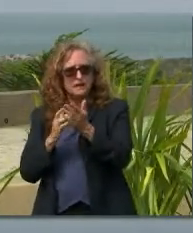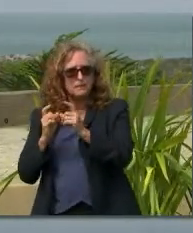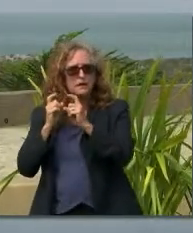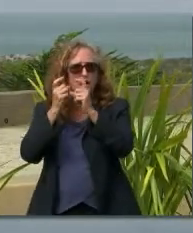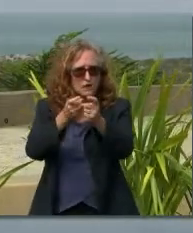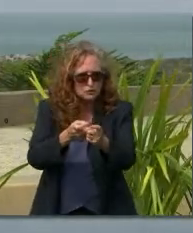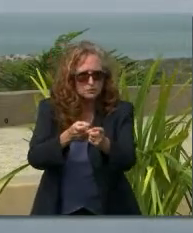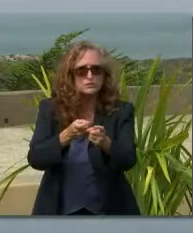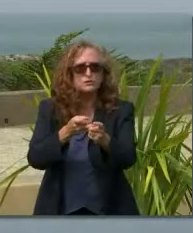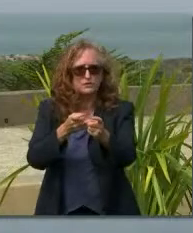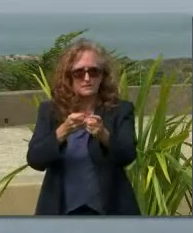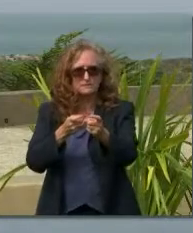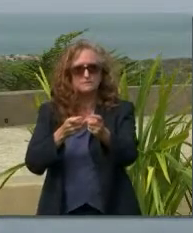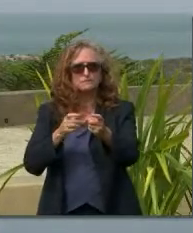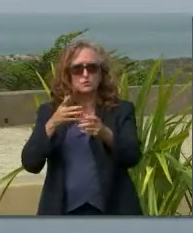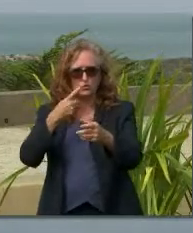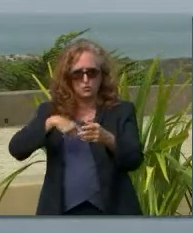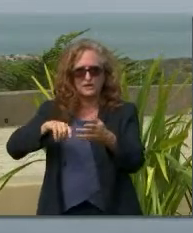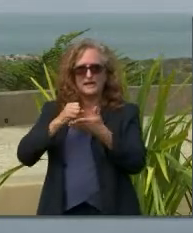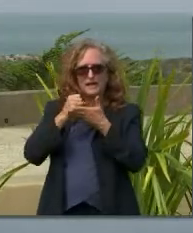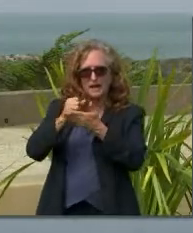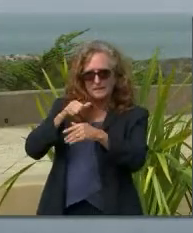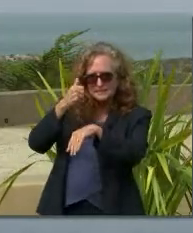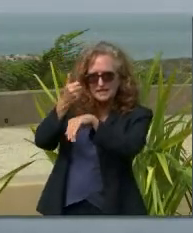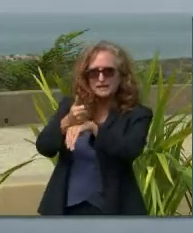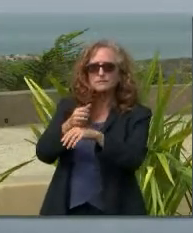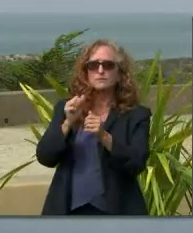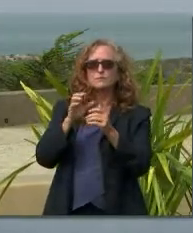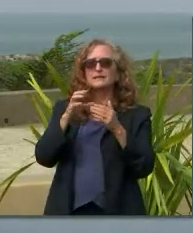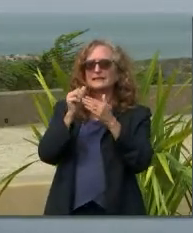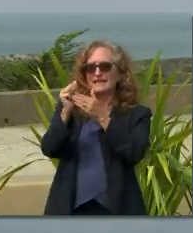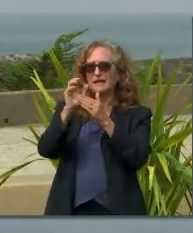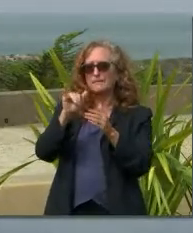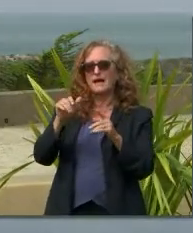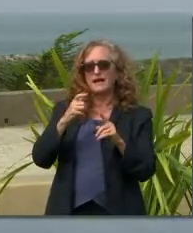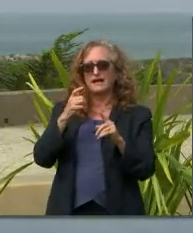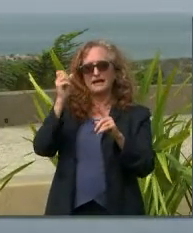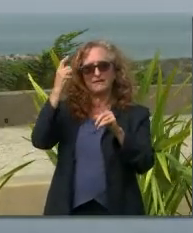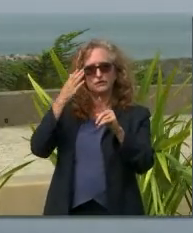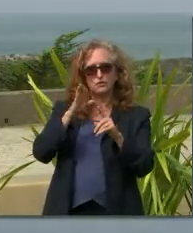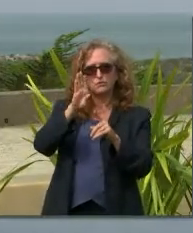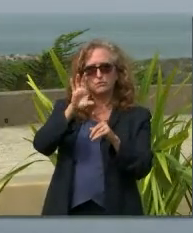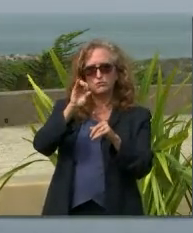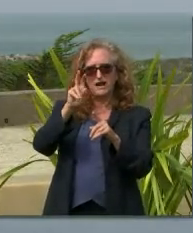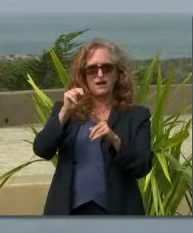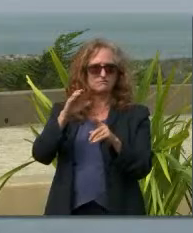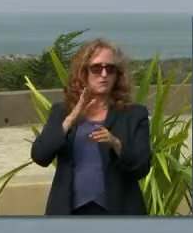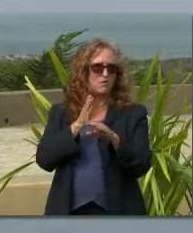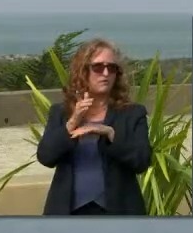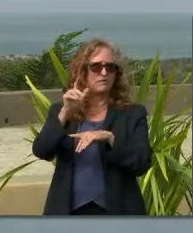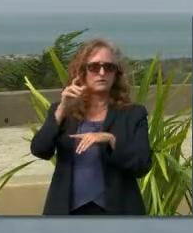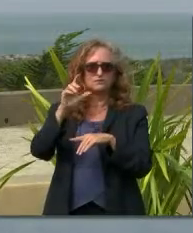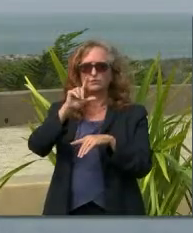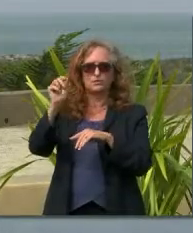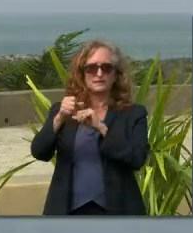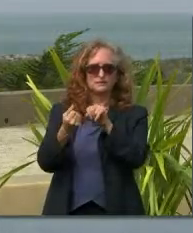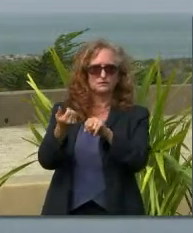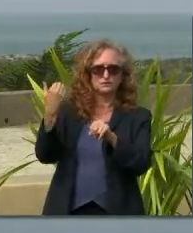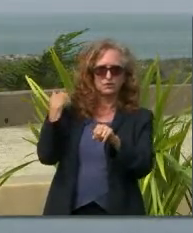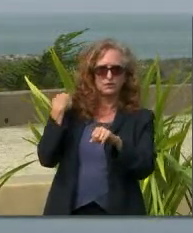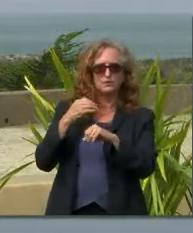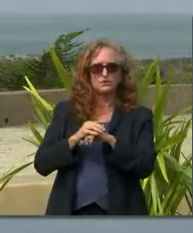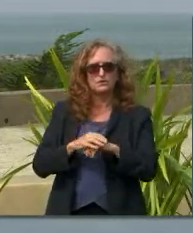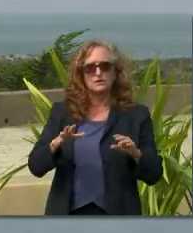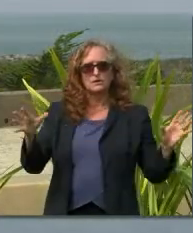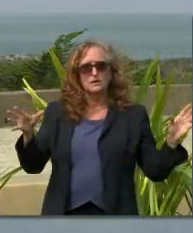contribution that we helped establish with Governor Brown's leadership early in the decade. We are leading an effort